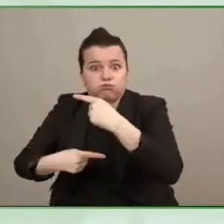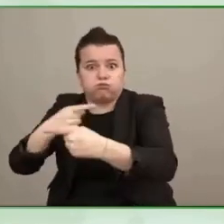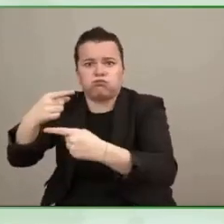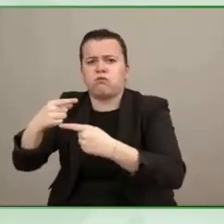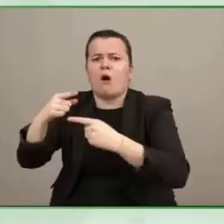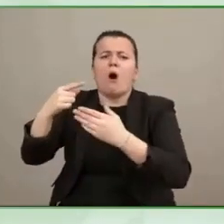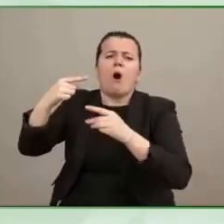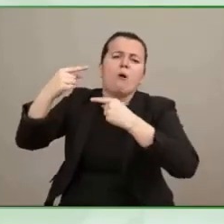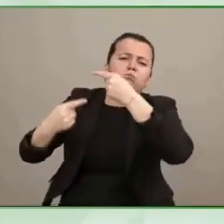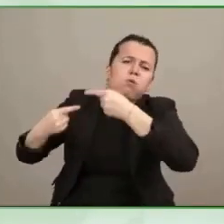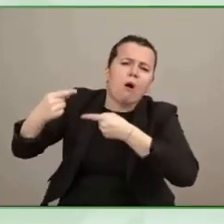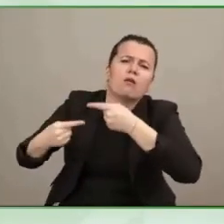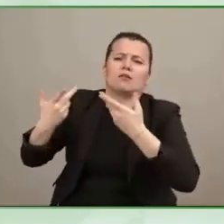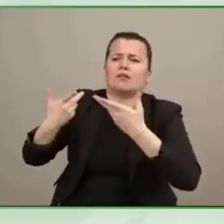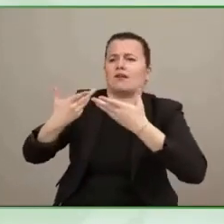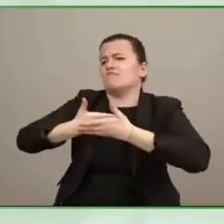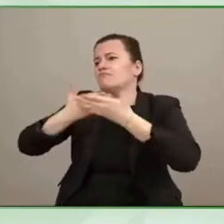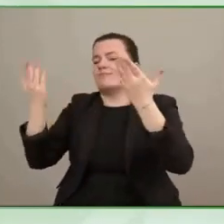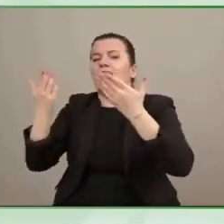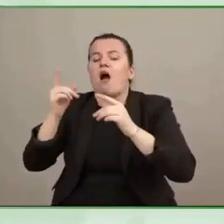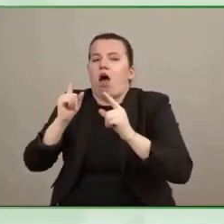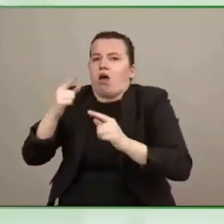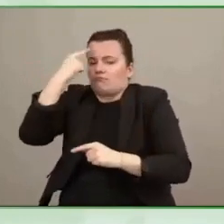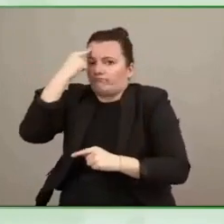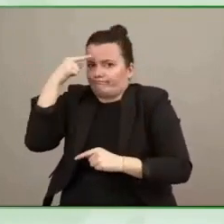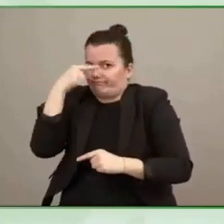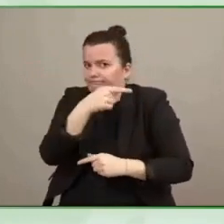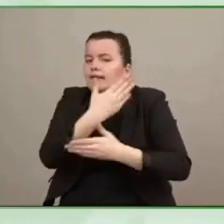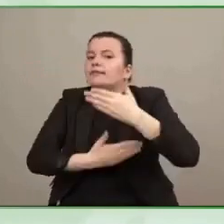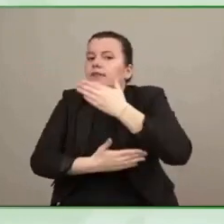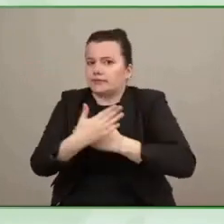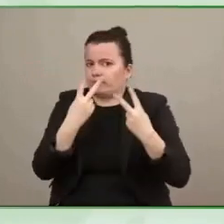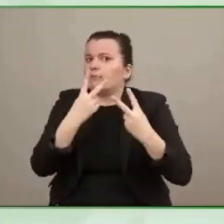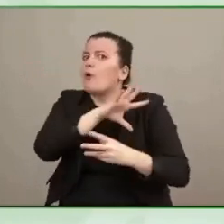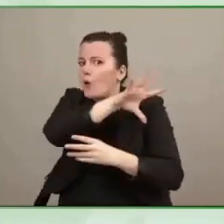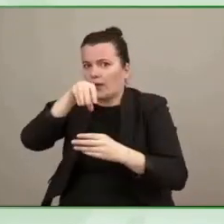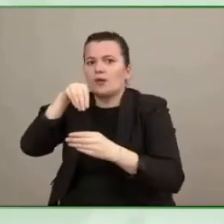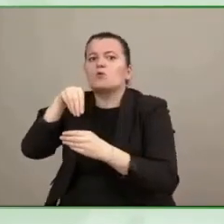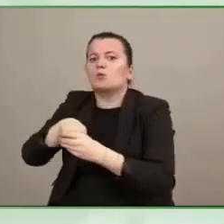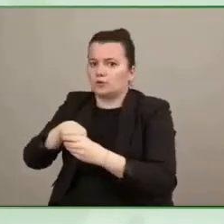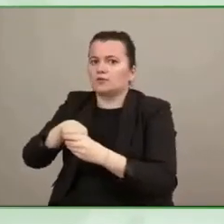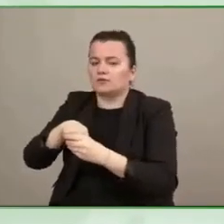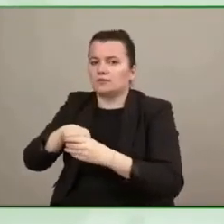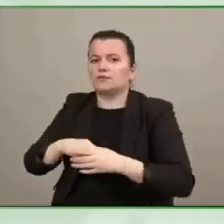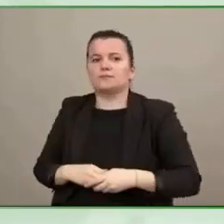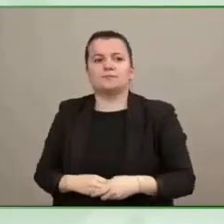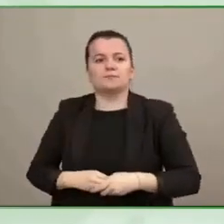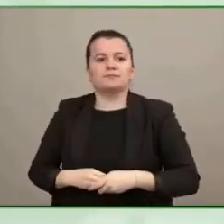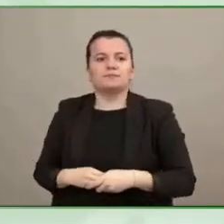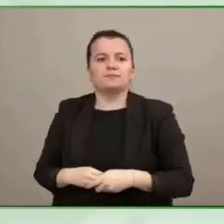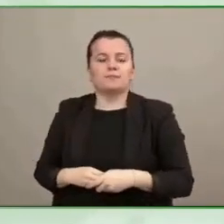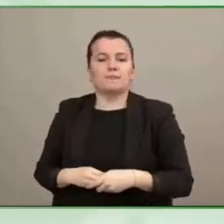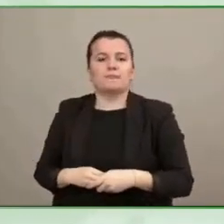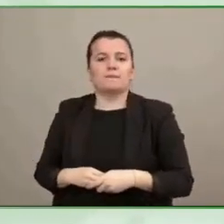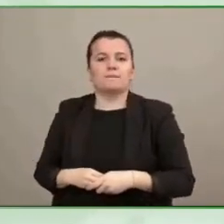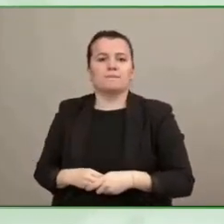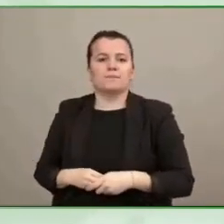main of the ways. For this opportunity, I will talk about three